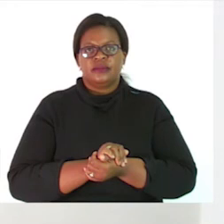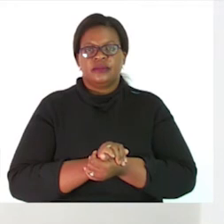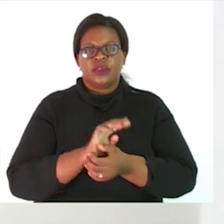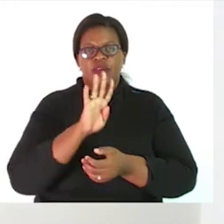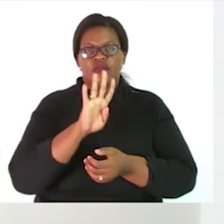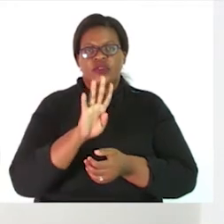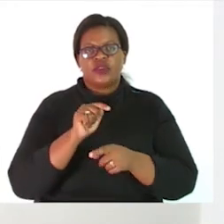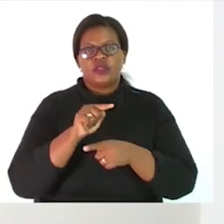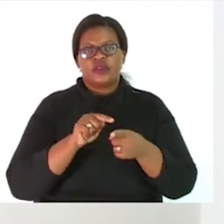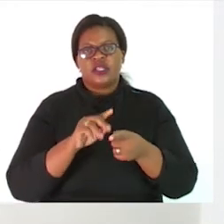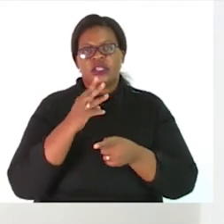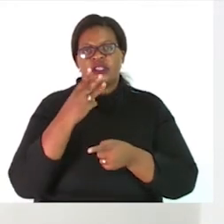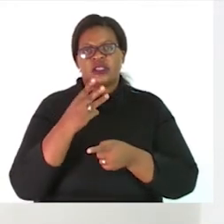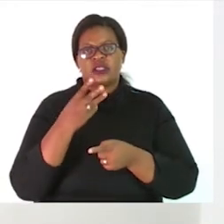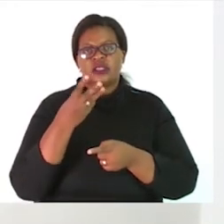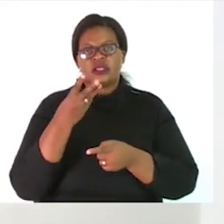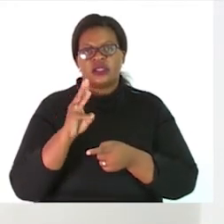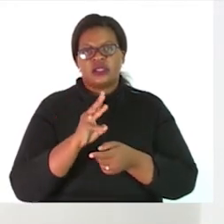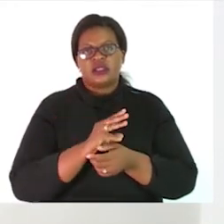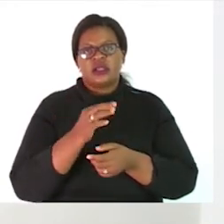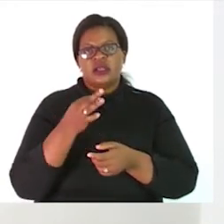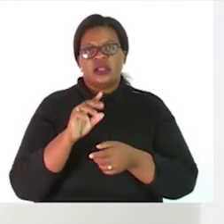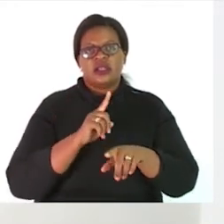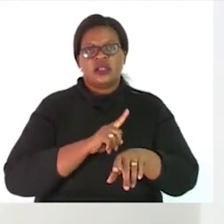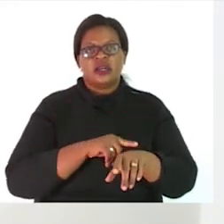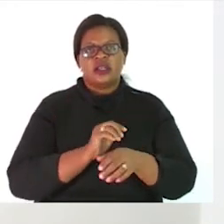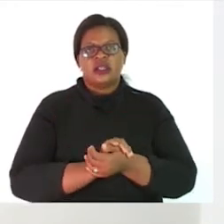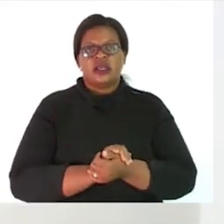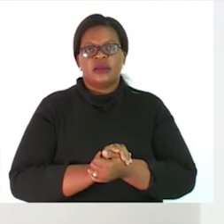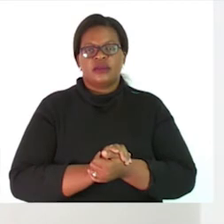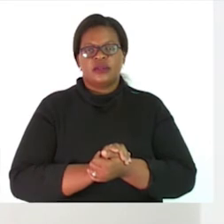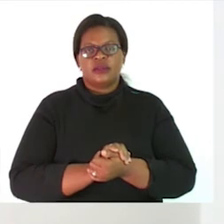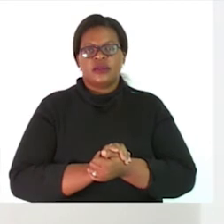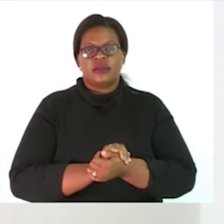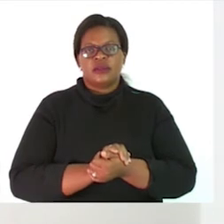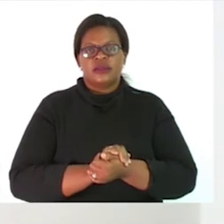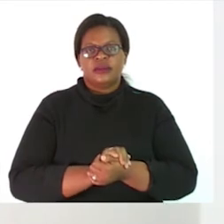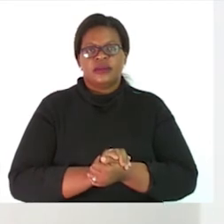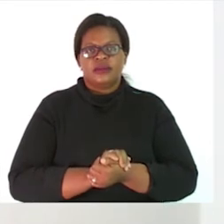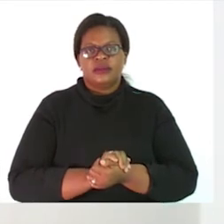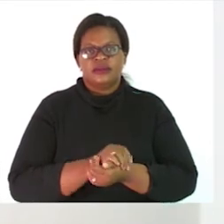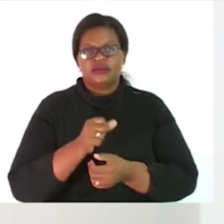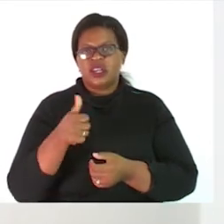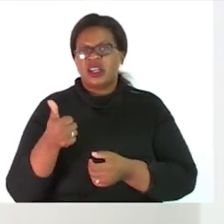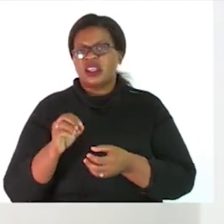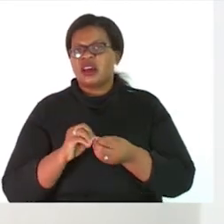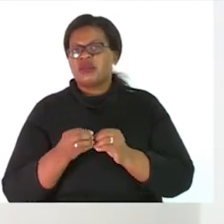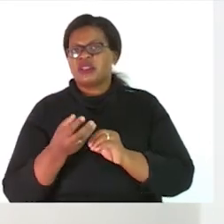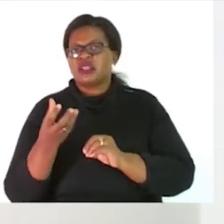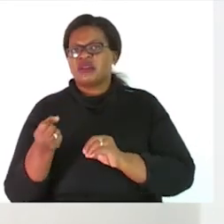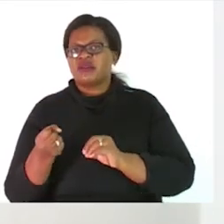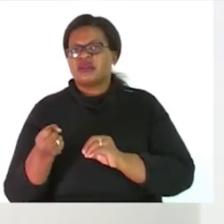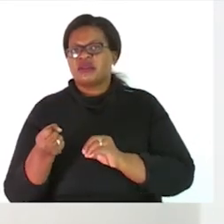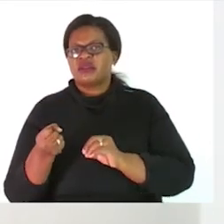4. 4 divide into 36? 9 times. 9 times. Correct, correct. Are there any more numbers?